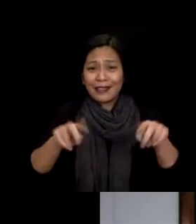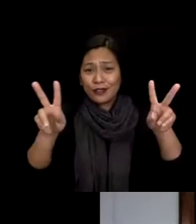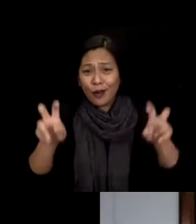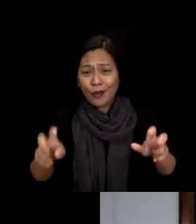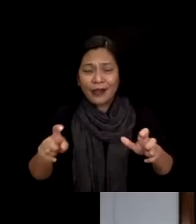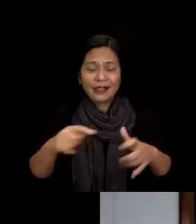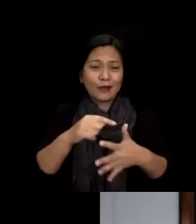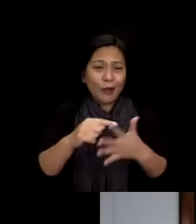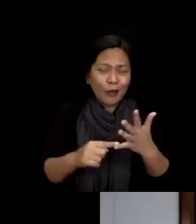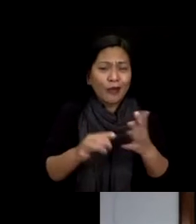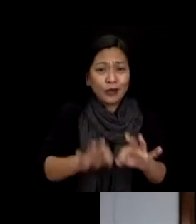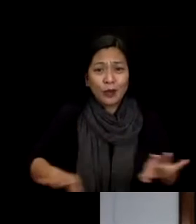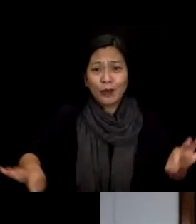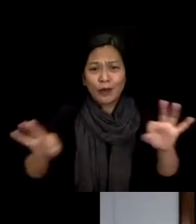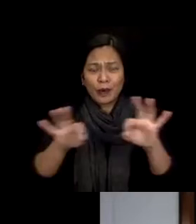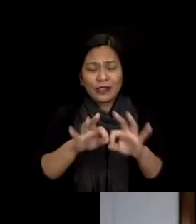important topics.